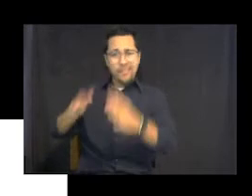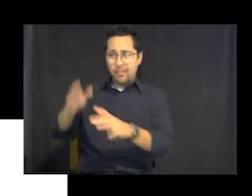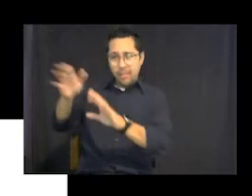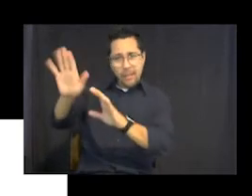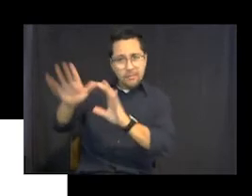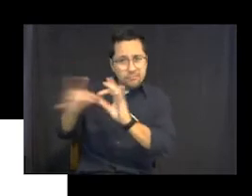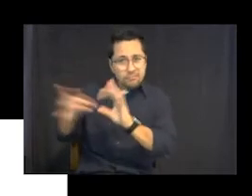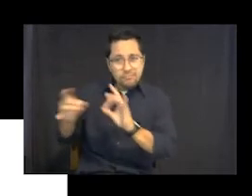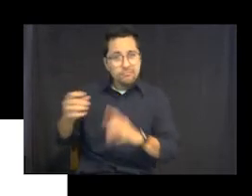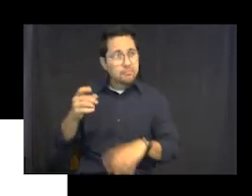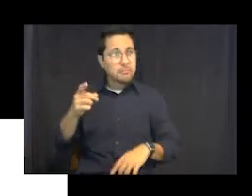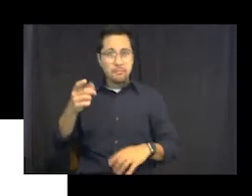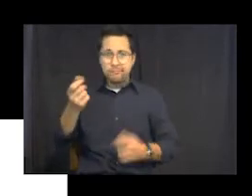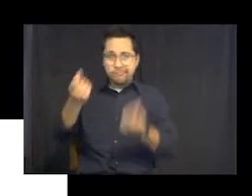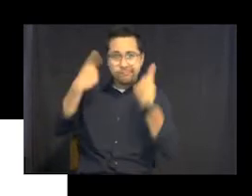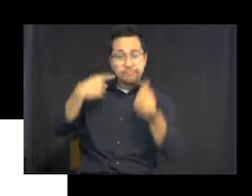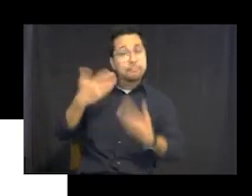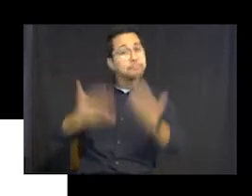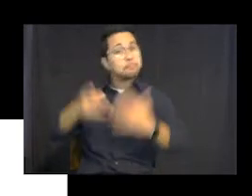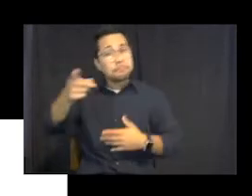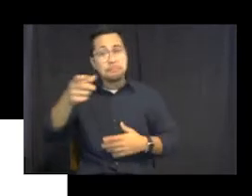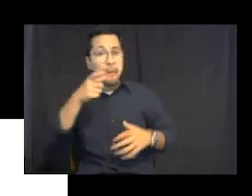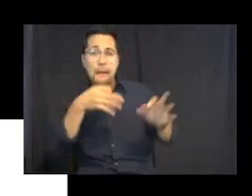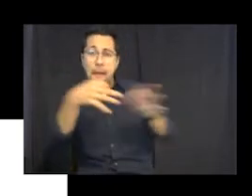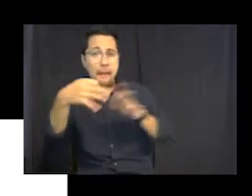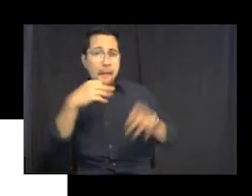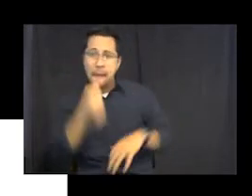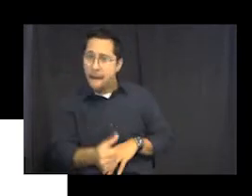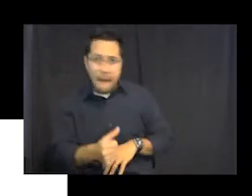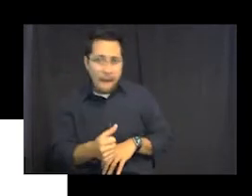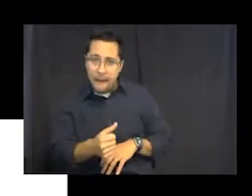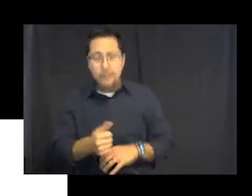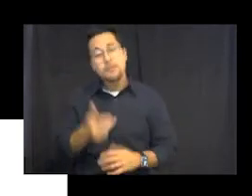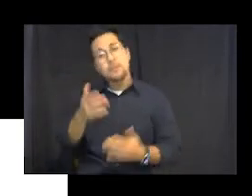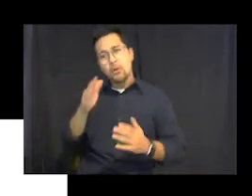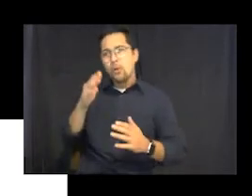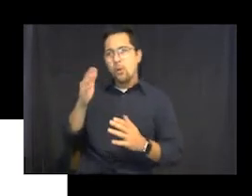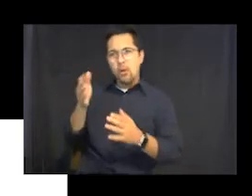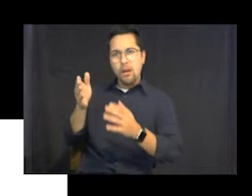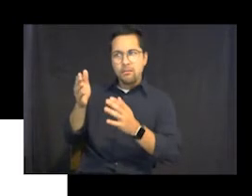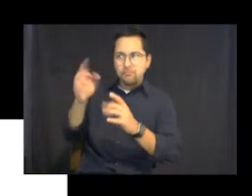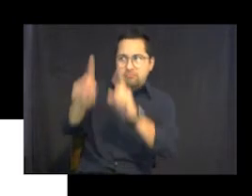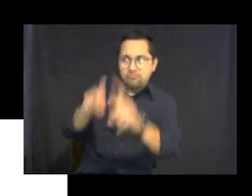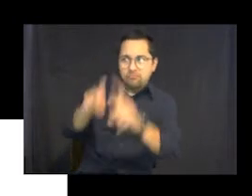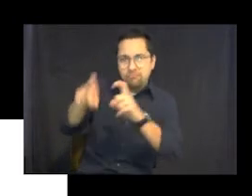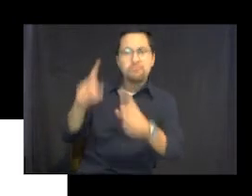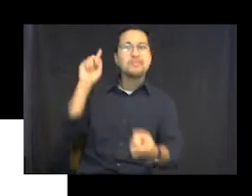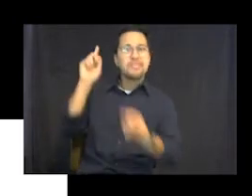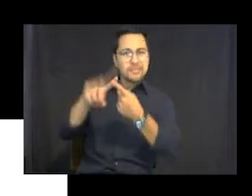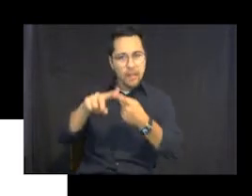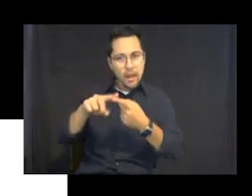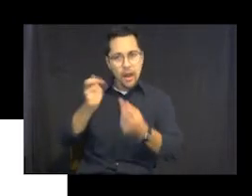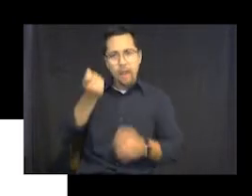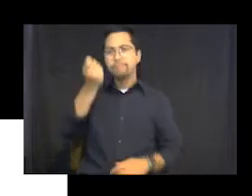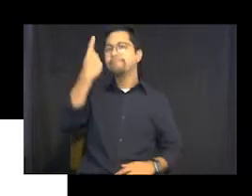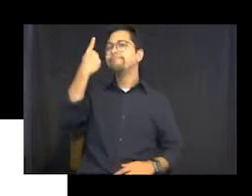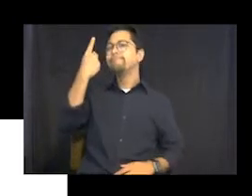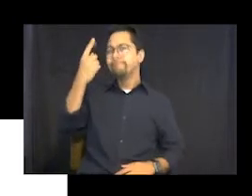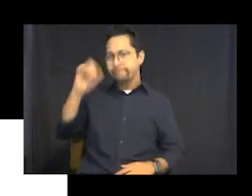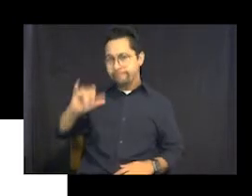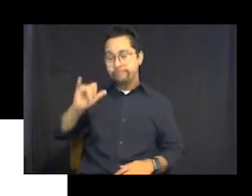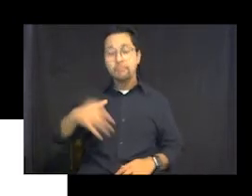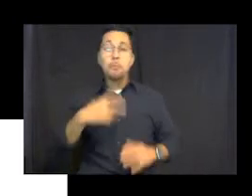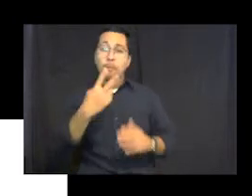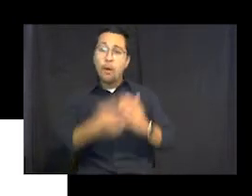they probably didn't explain it very well. So keep asking until you understand. You know, both the